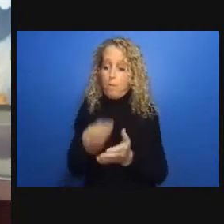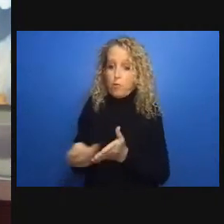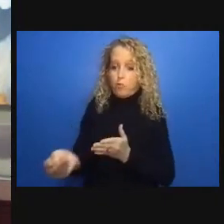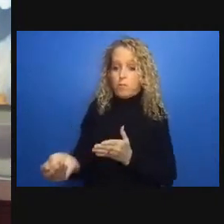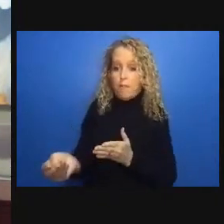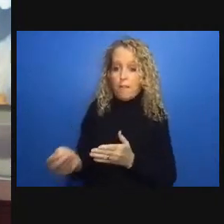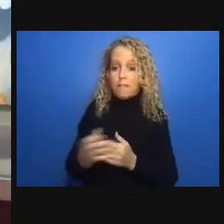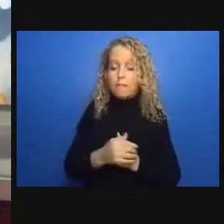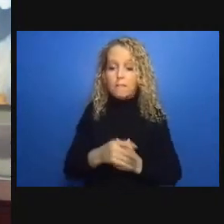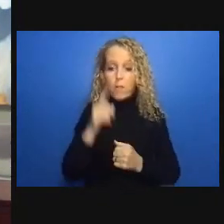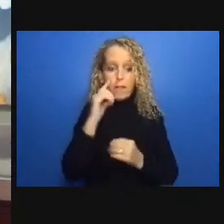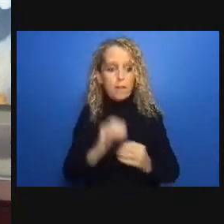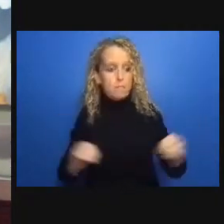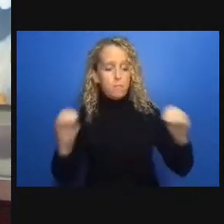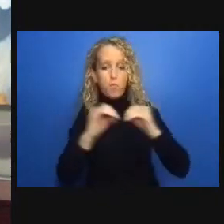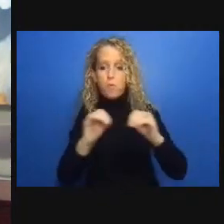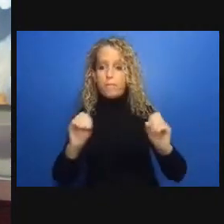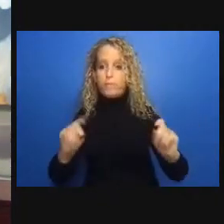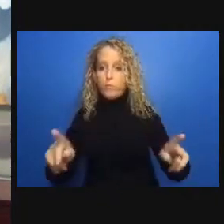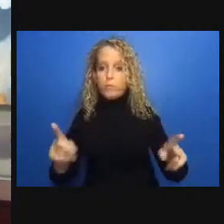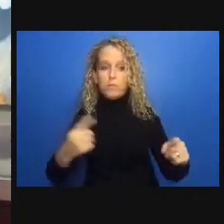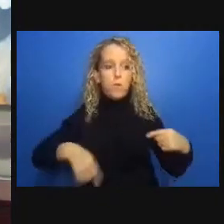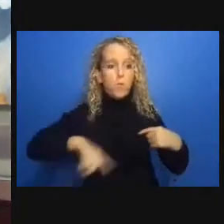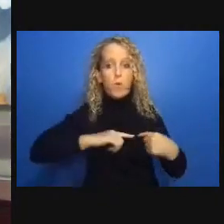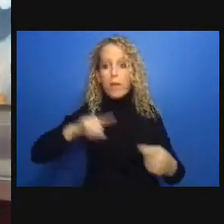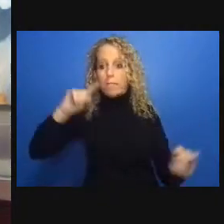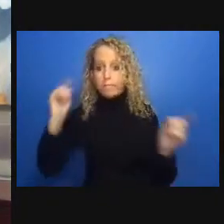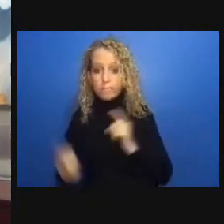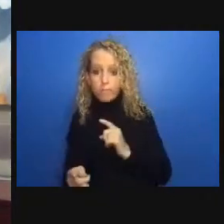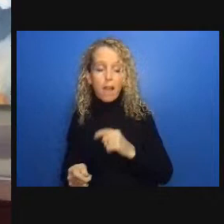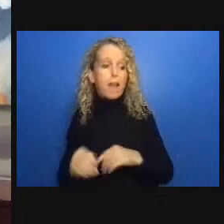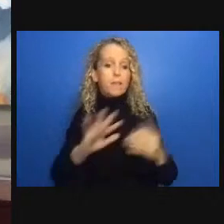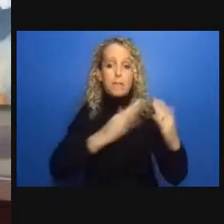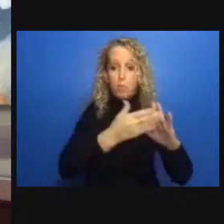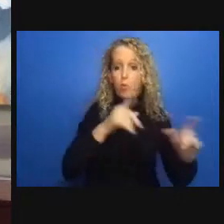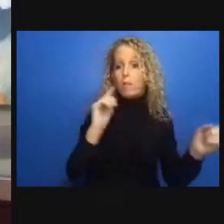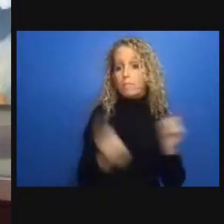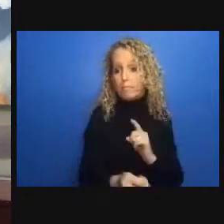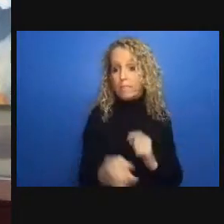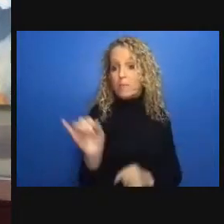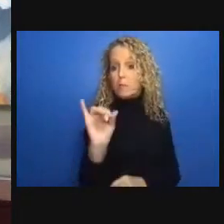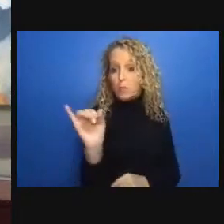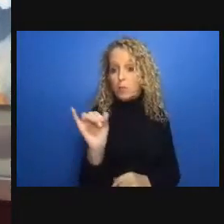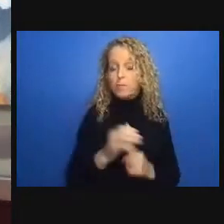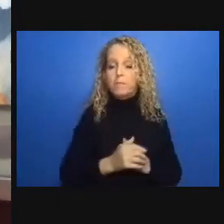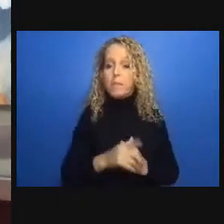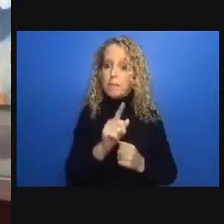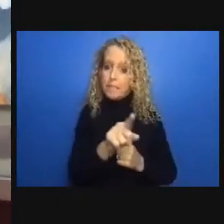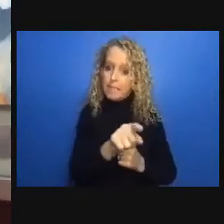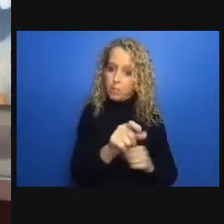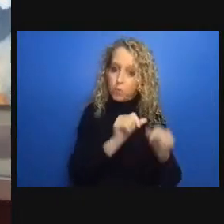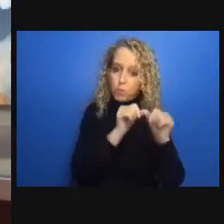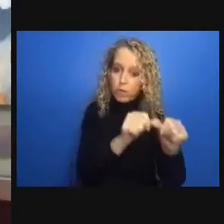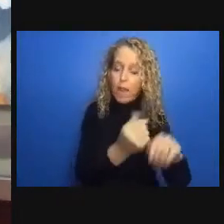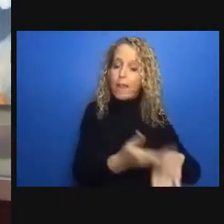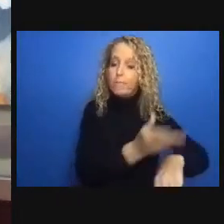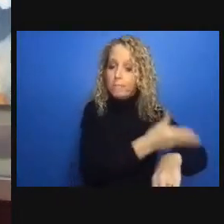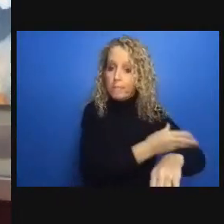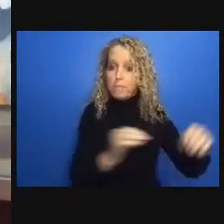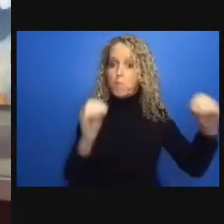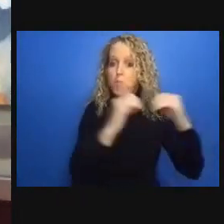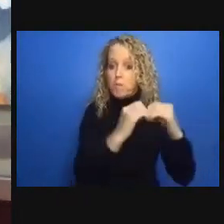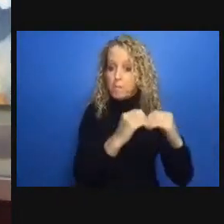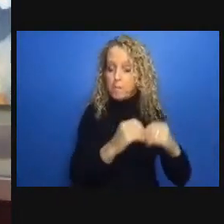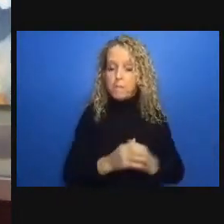there on some of the shifts that we made in our communities that we need to build on. So I think, as I